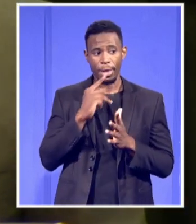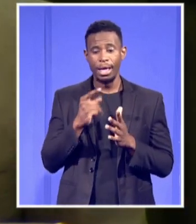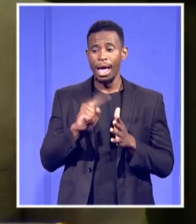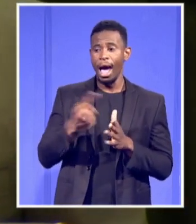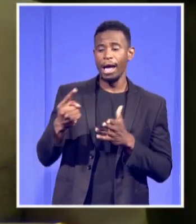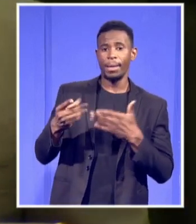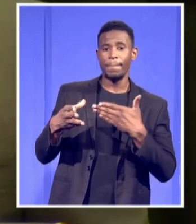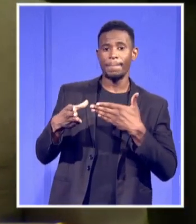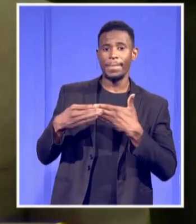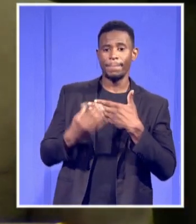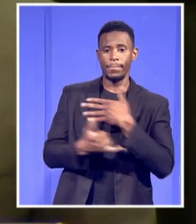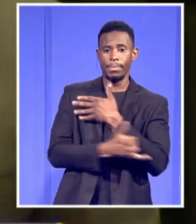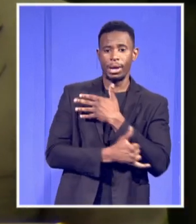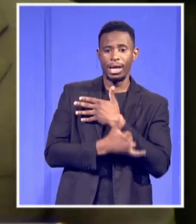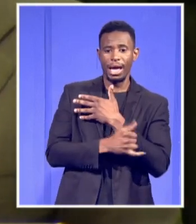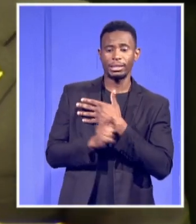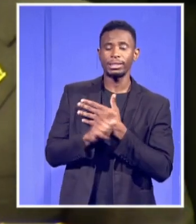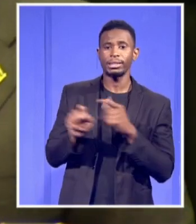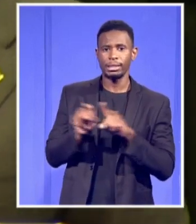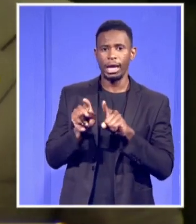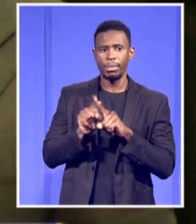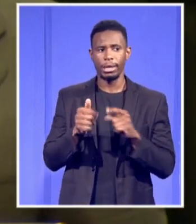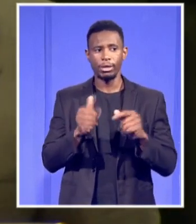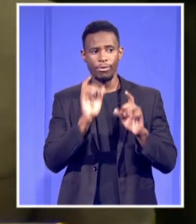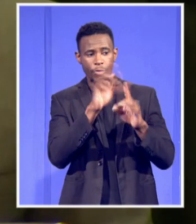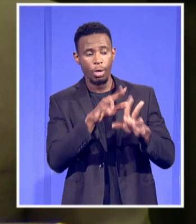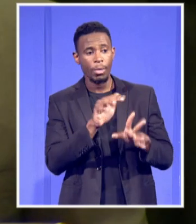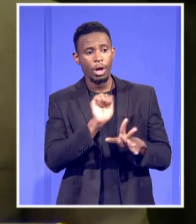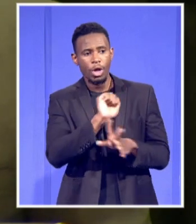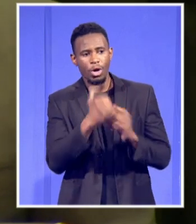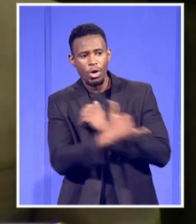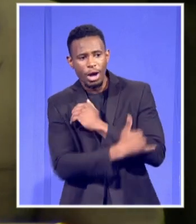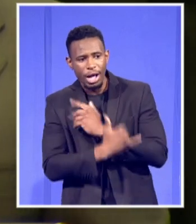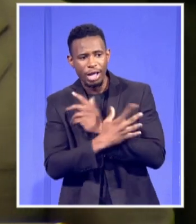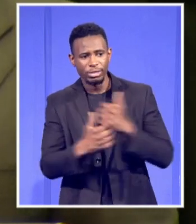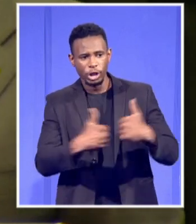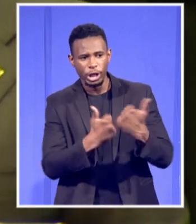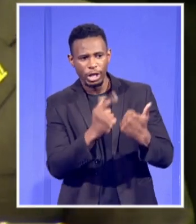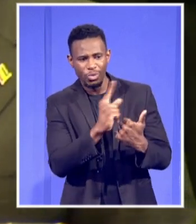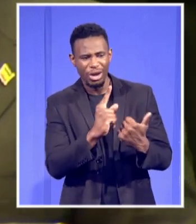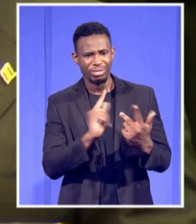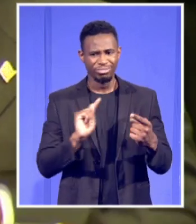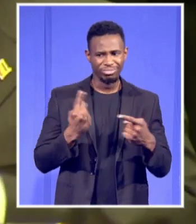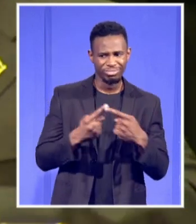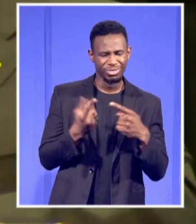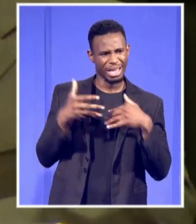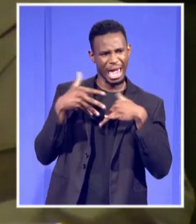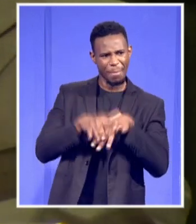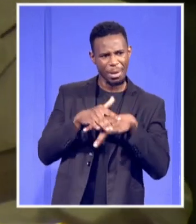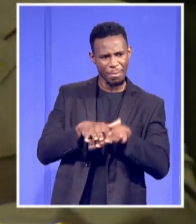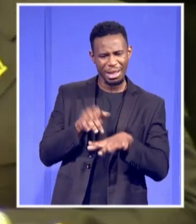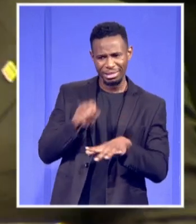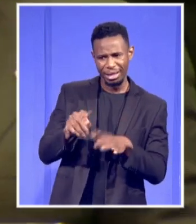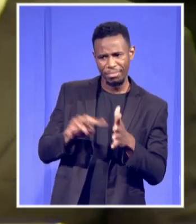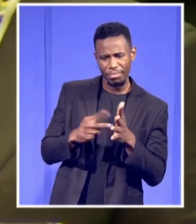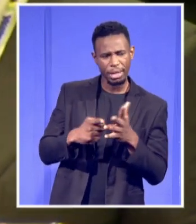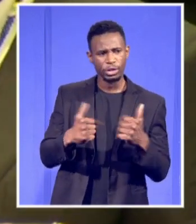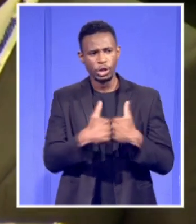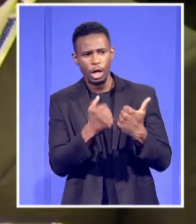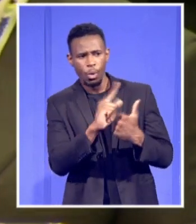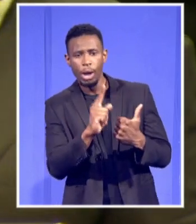into context the challenges that their countries present in the implementation of the action plan.